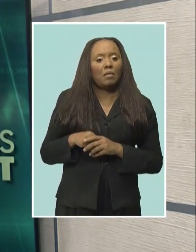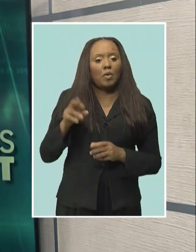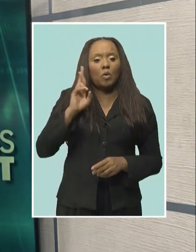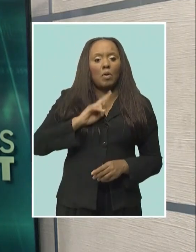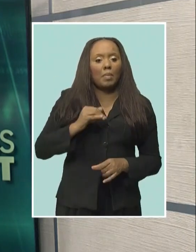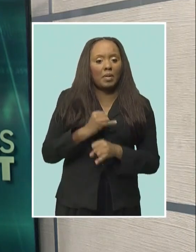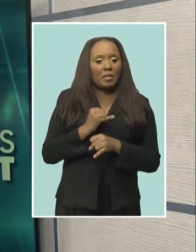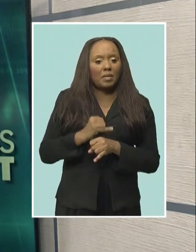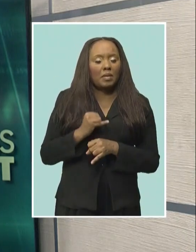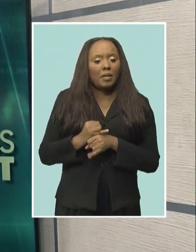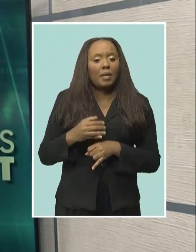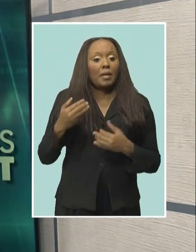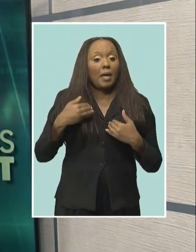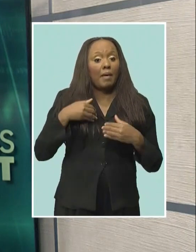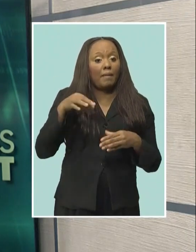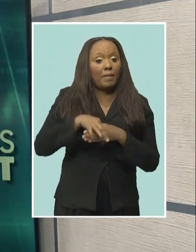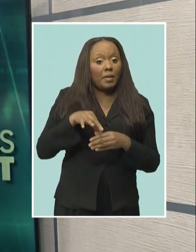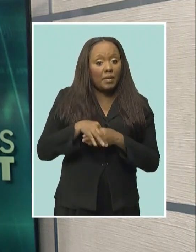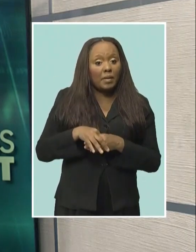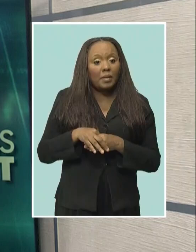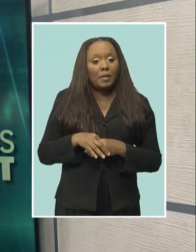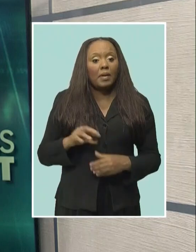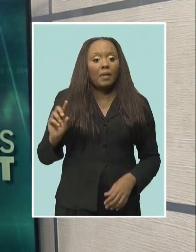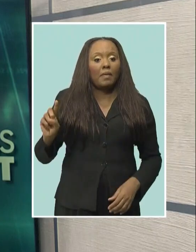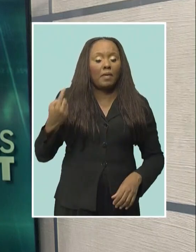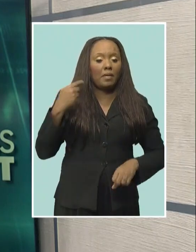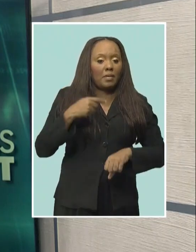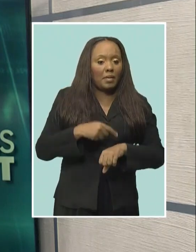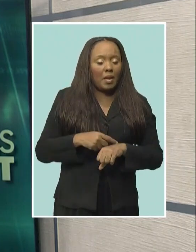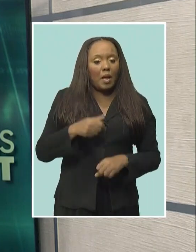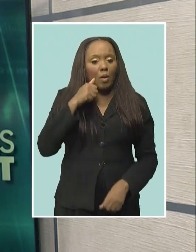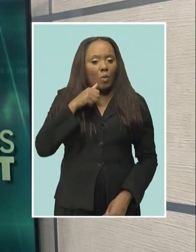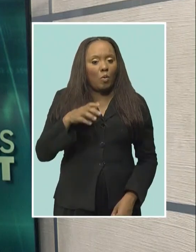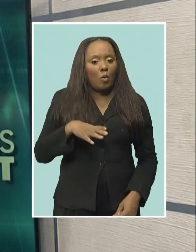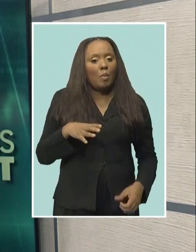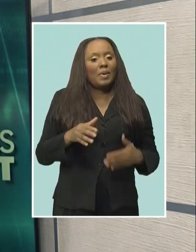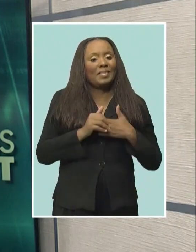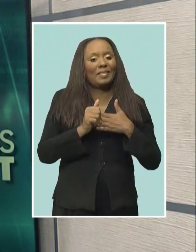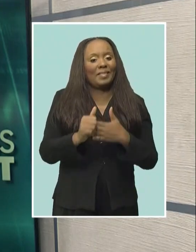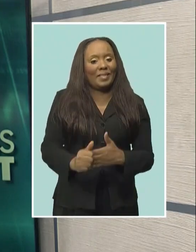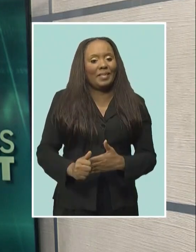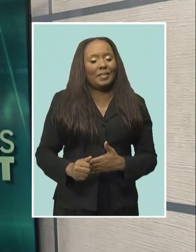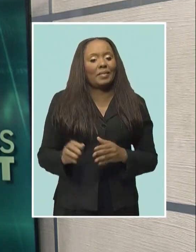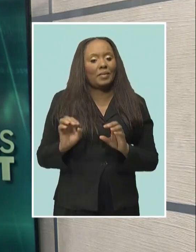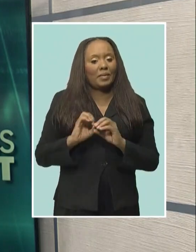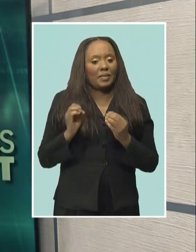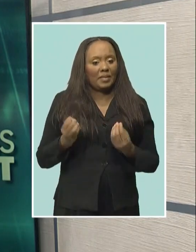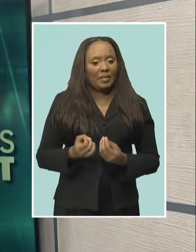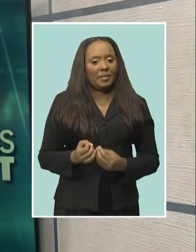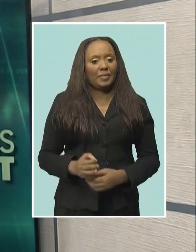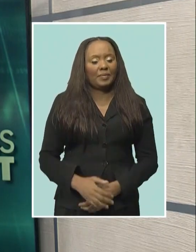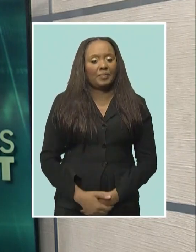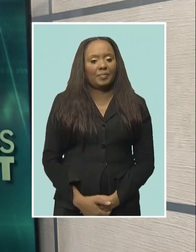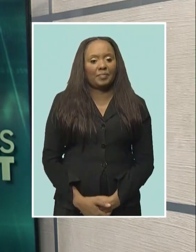It is the first time in the 50-year history of the organization that it would be headed by a woman.